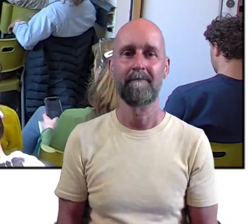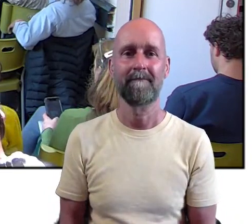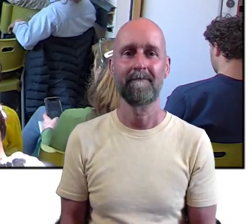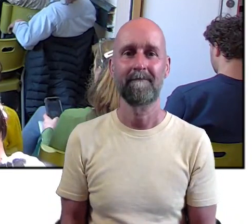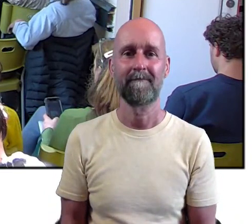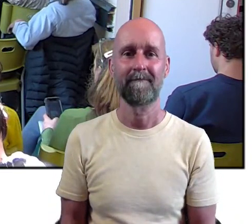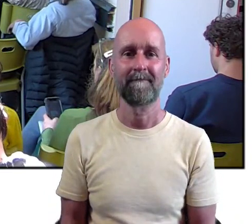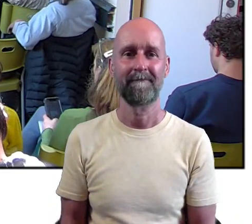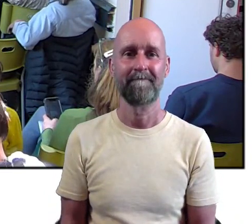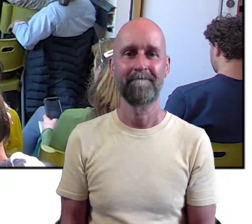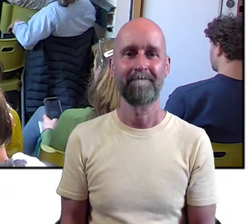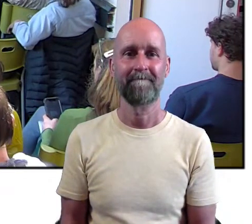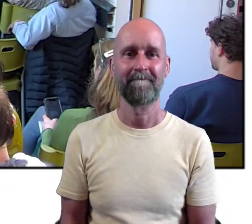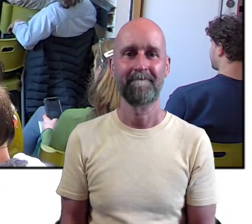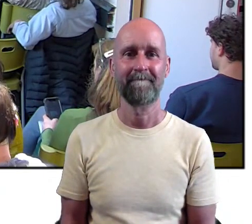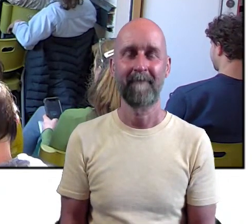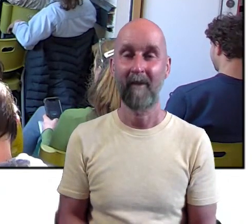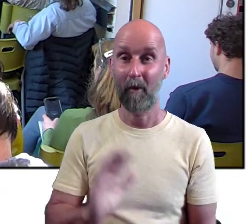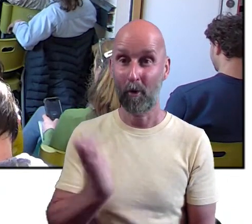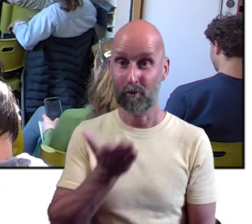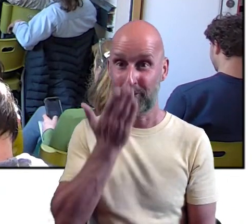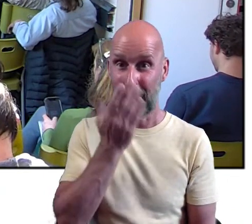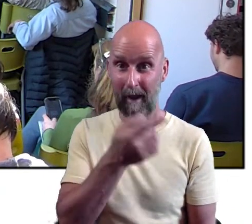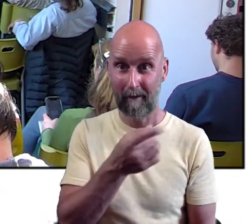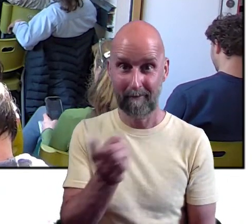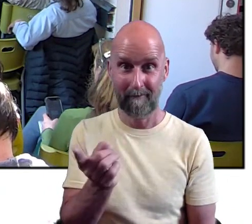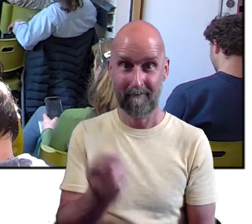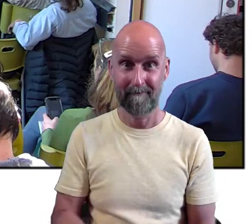Everyone's very shy.